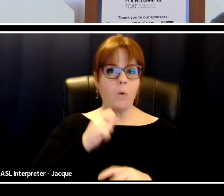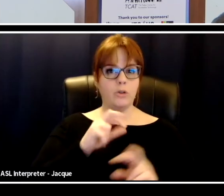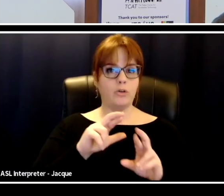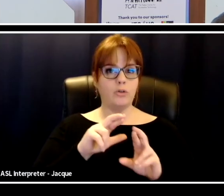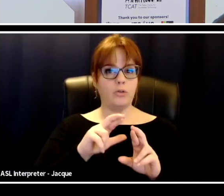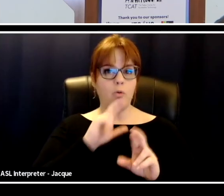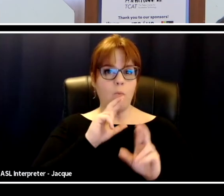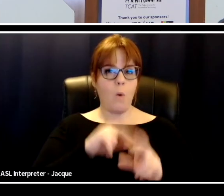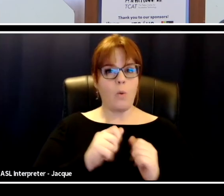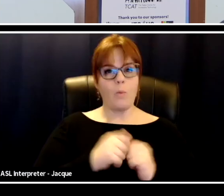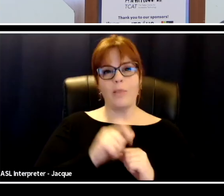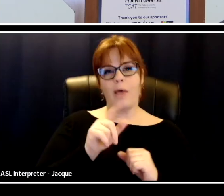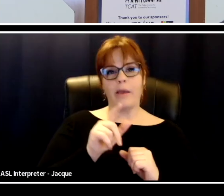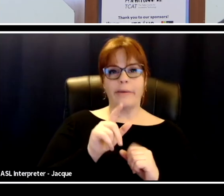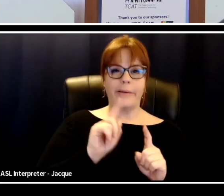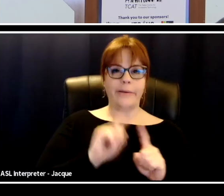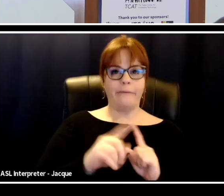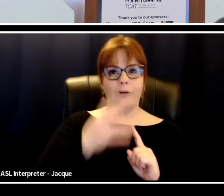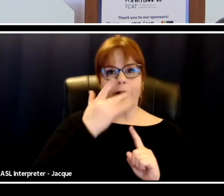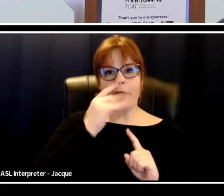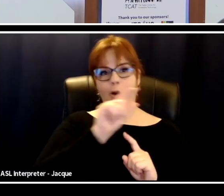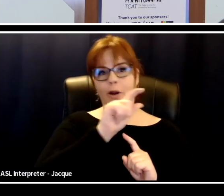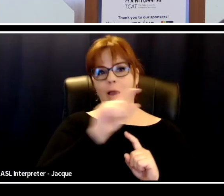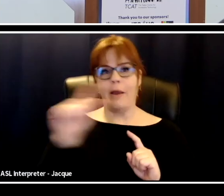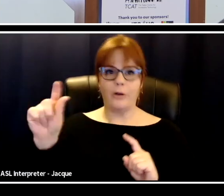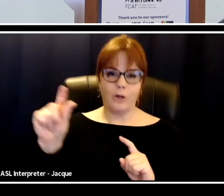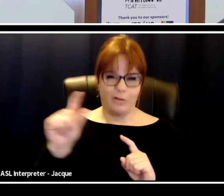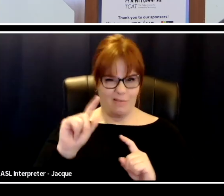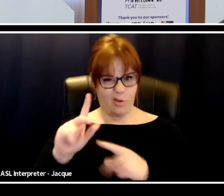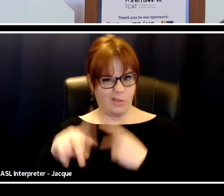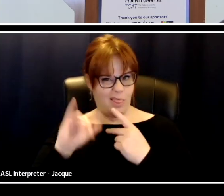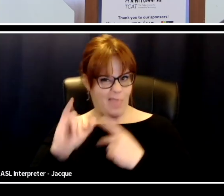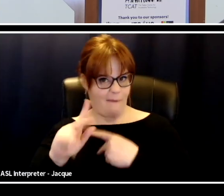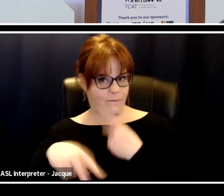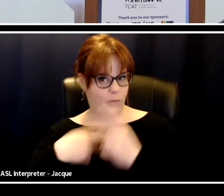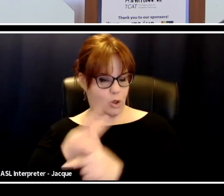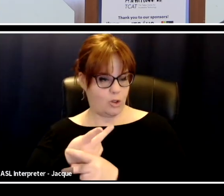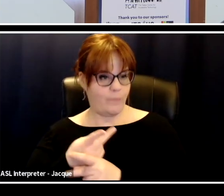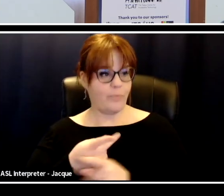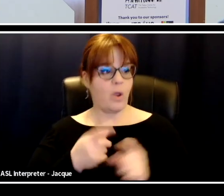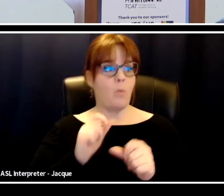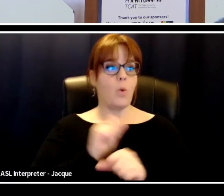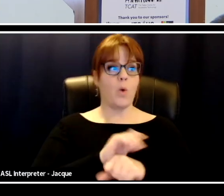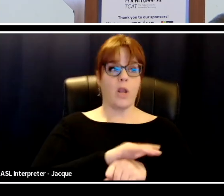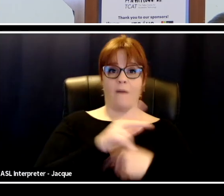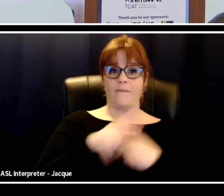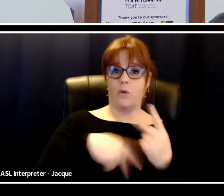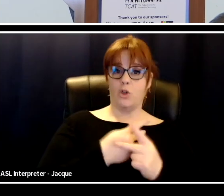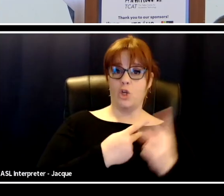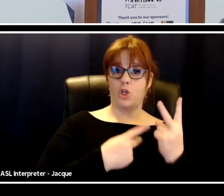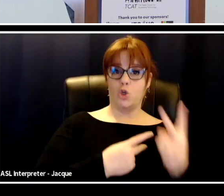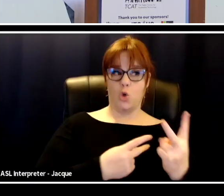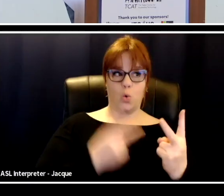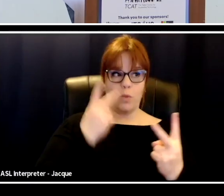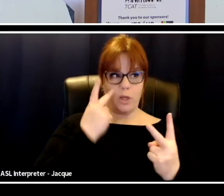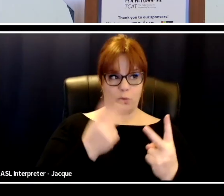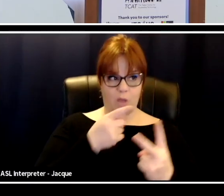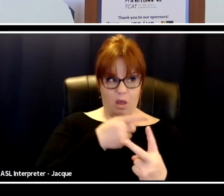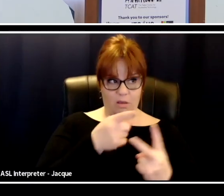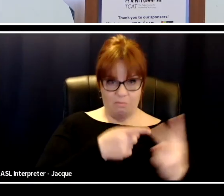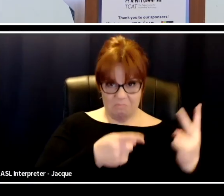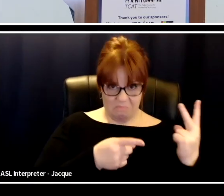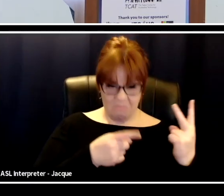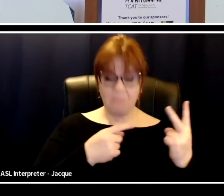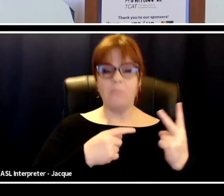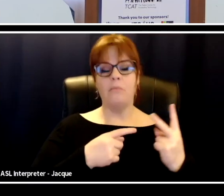kind of header to it. So there's that version of the report. We were working on this version too that you saw glimpses of here, and then there's